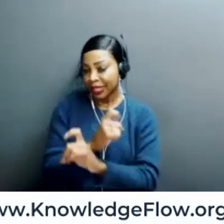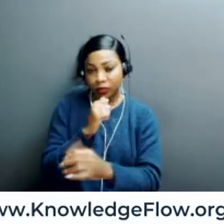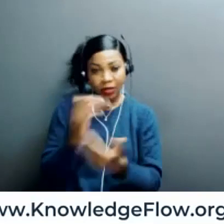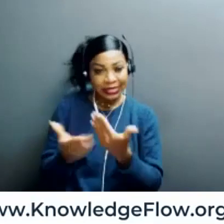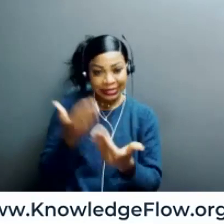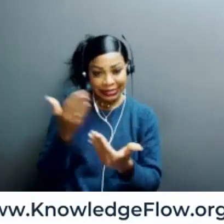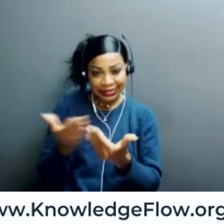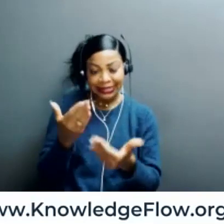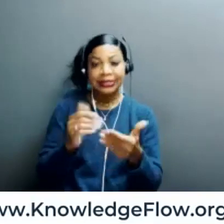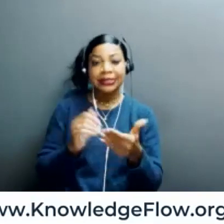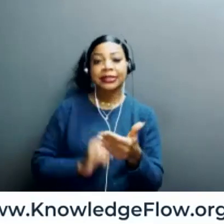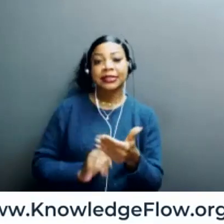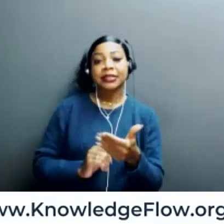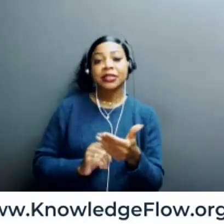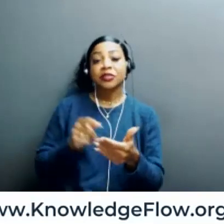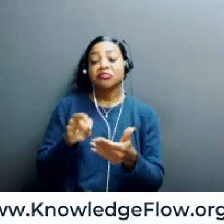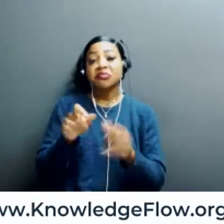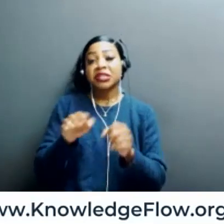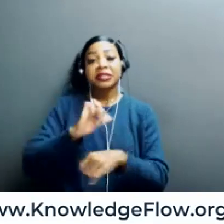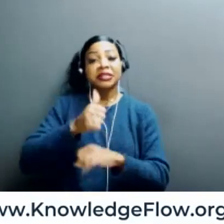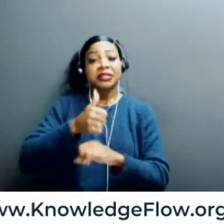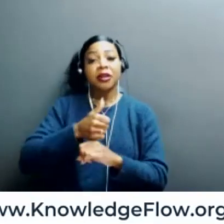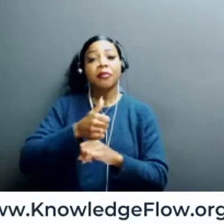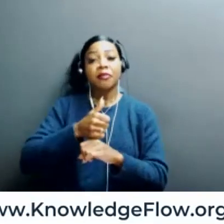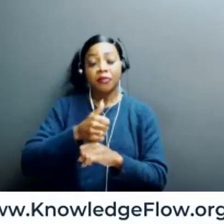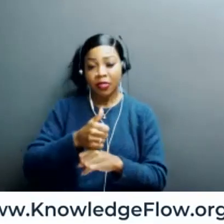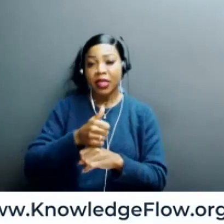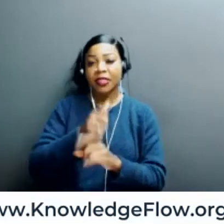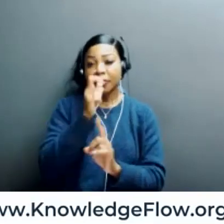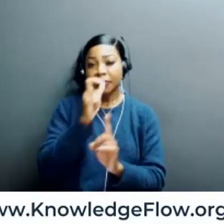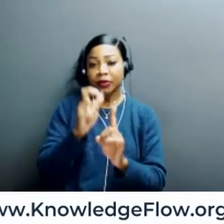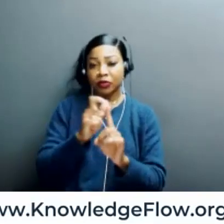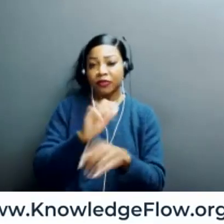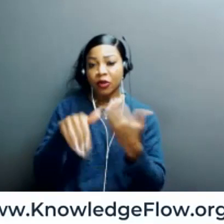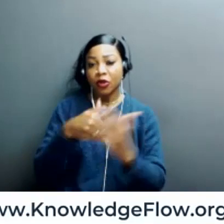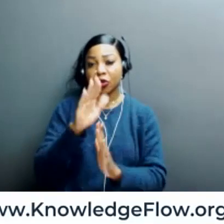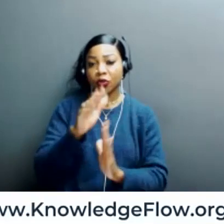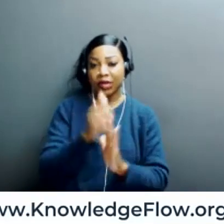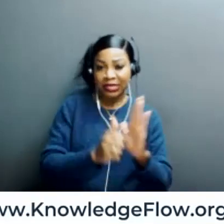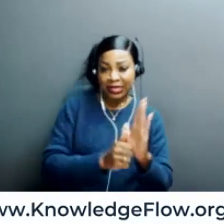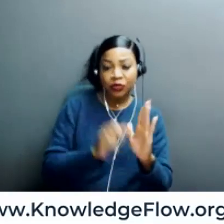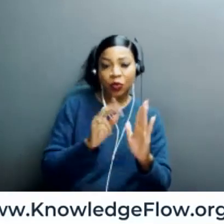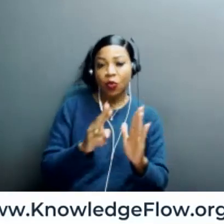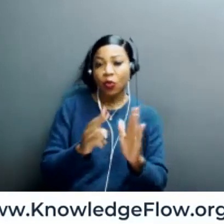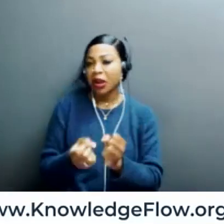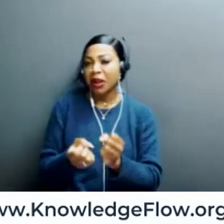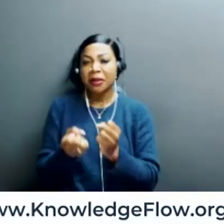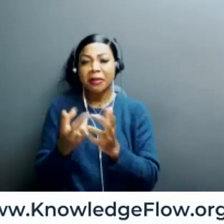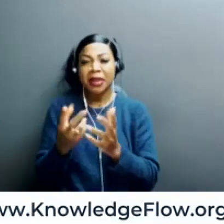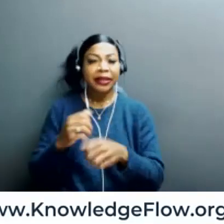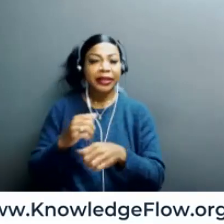complex passwords for all of your accounts and enable um two-factor or multi-factor Authentication